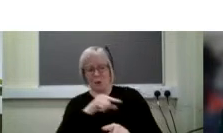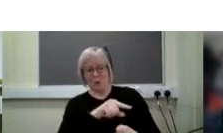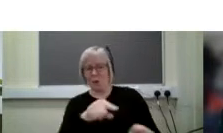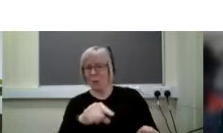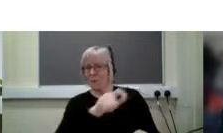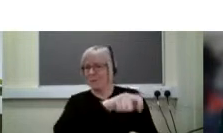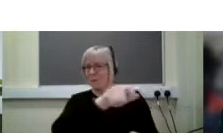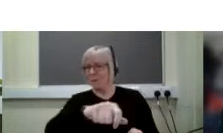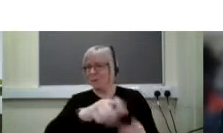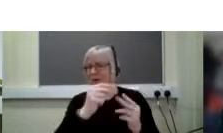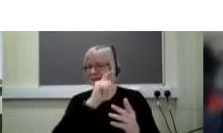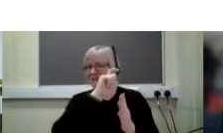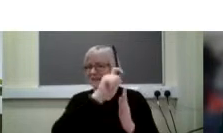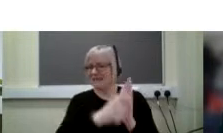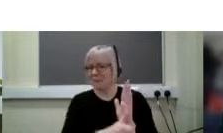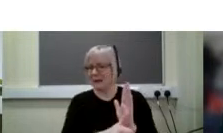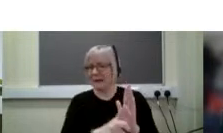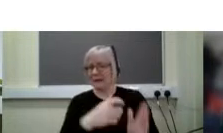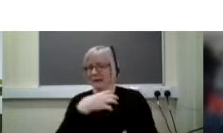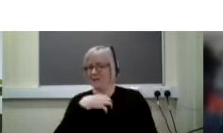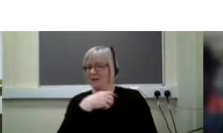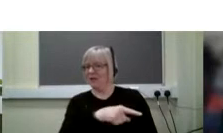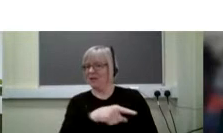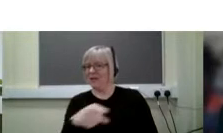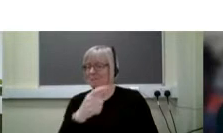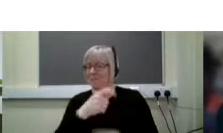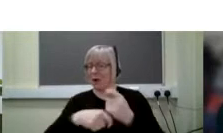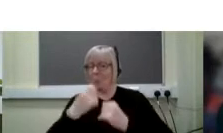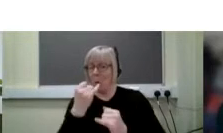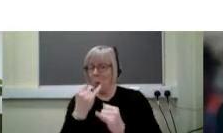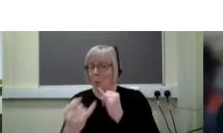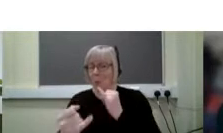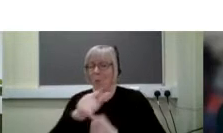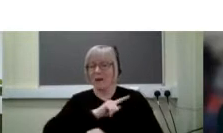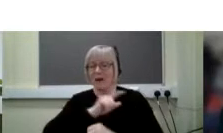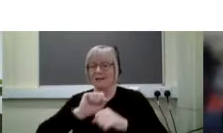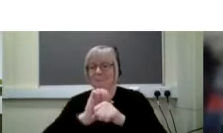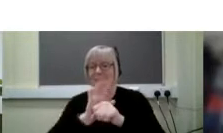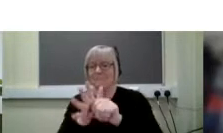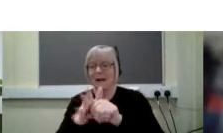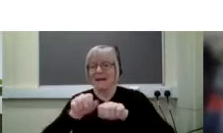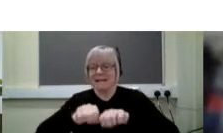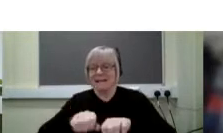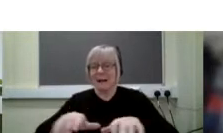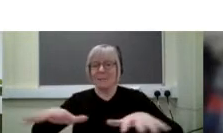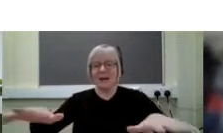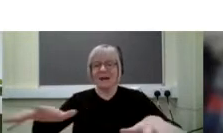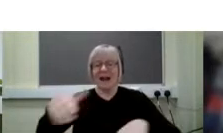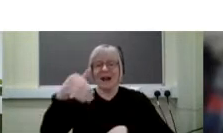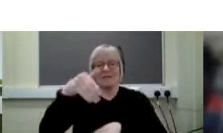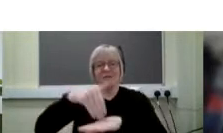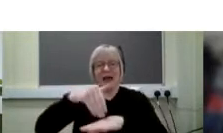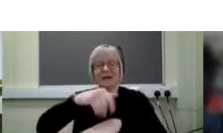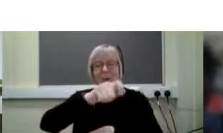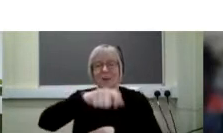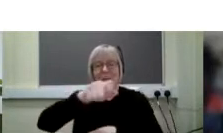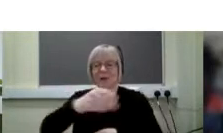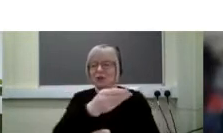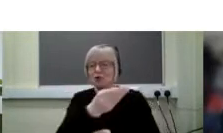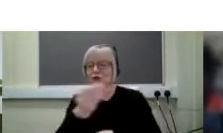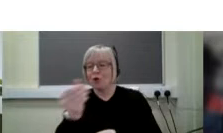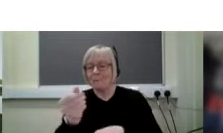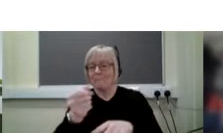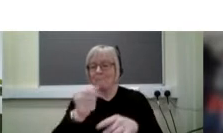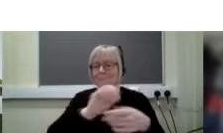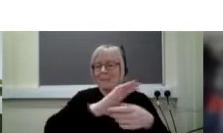disabilities, was made worse by the pandemic. And this seemed to impact on people with certain impairments more than